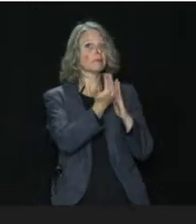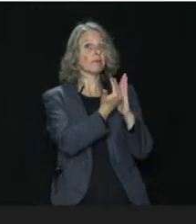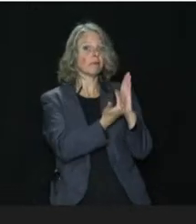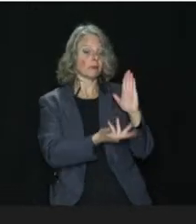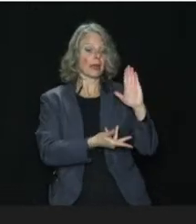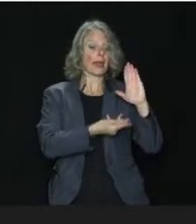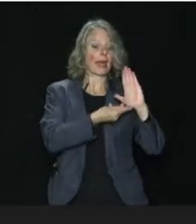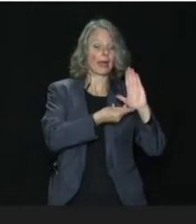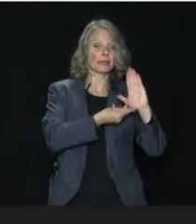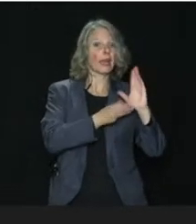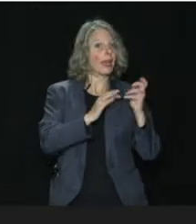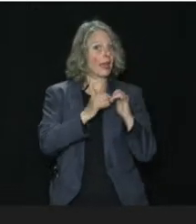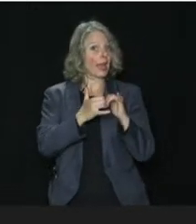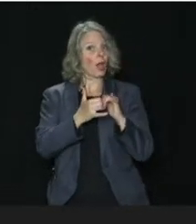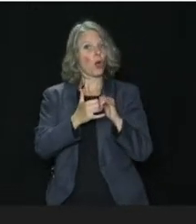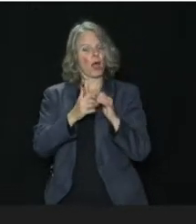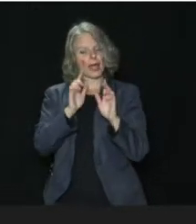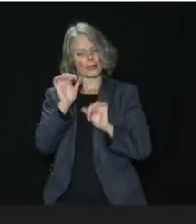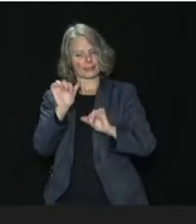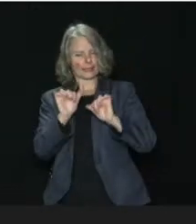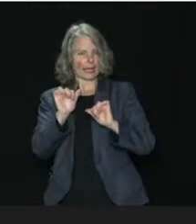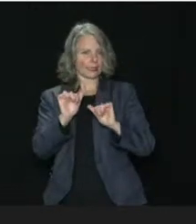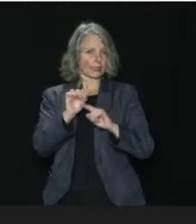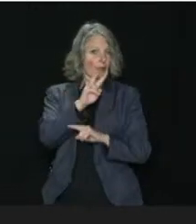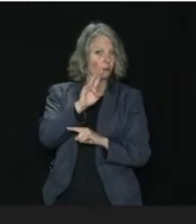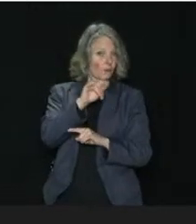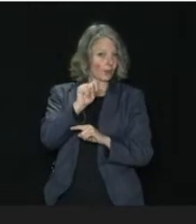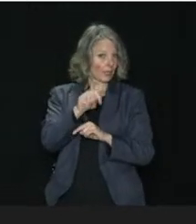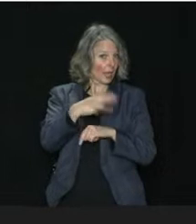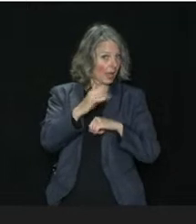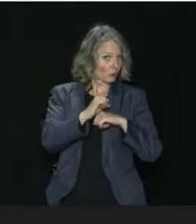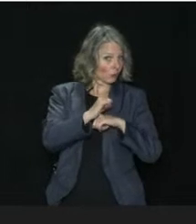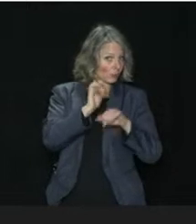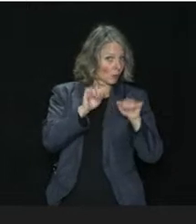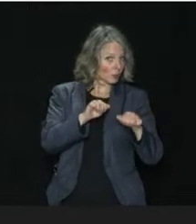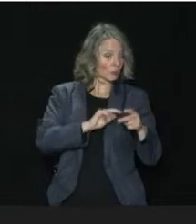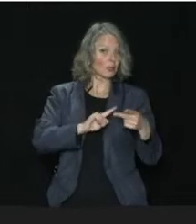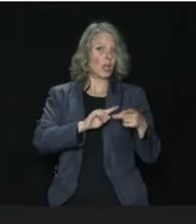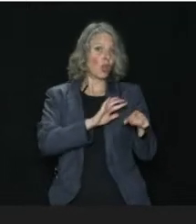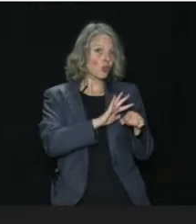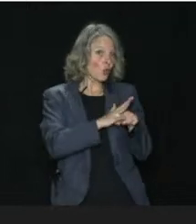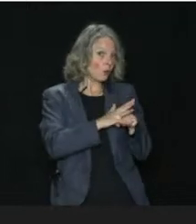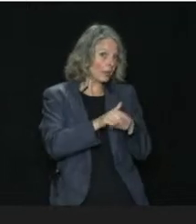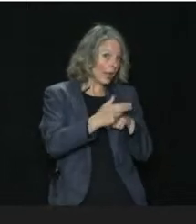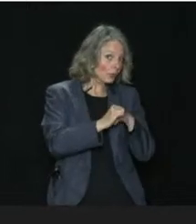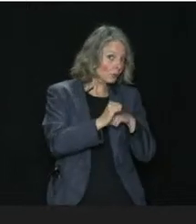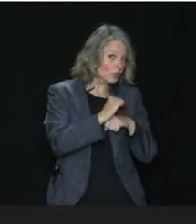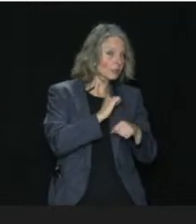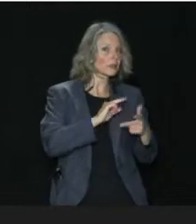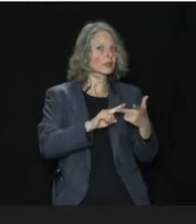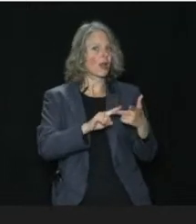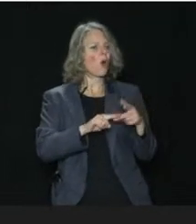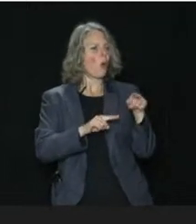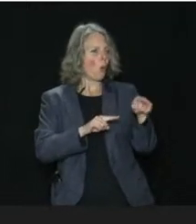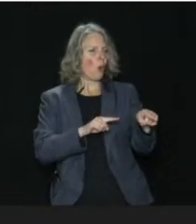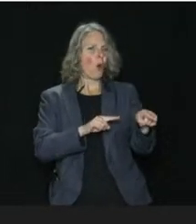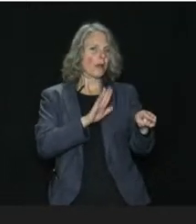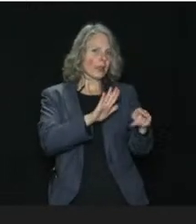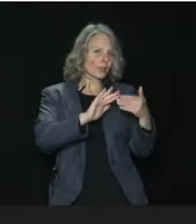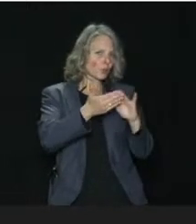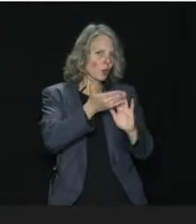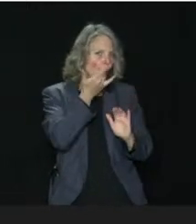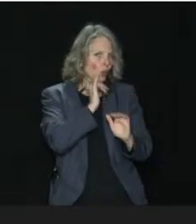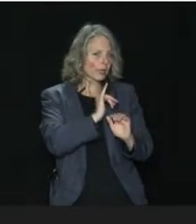an assessment of the risk of VIT, COVID-19 exposure risk, and the potential benefits of early vaccination